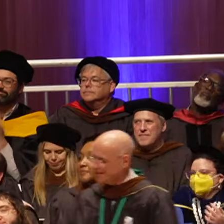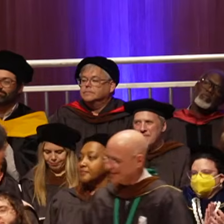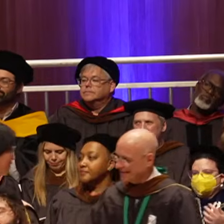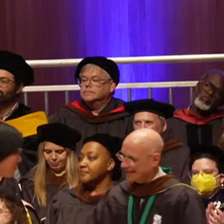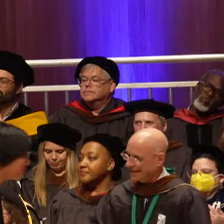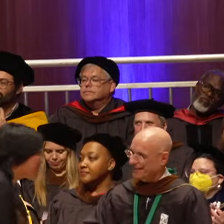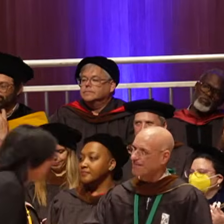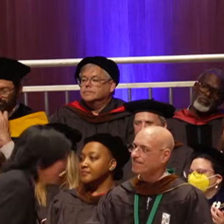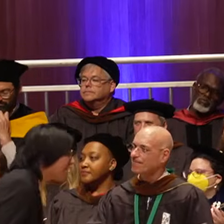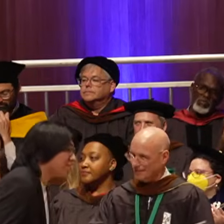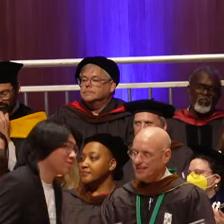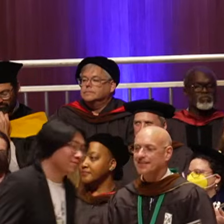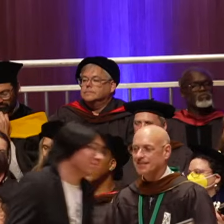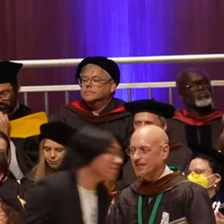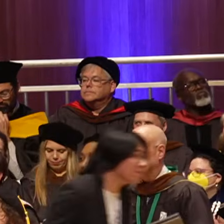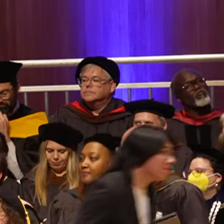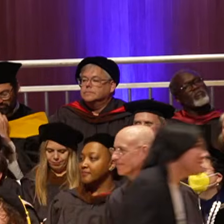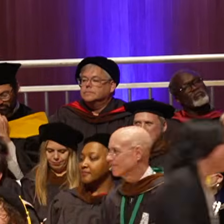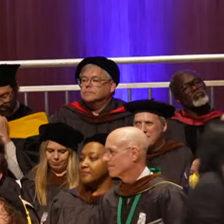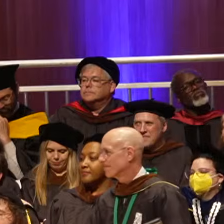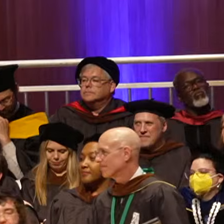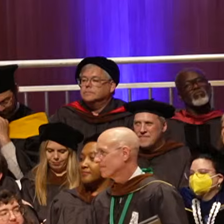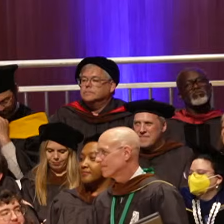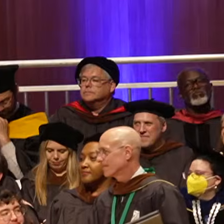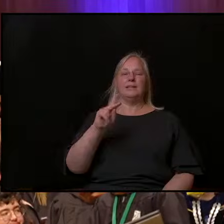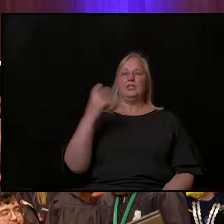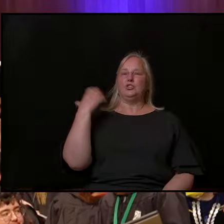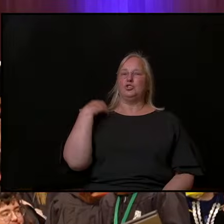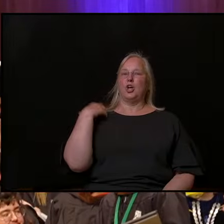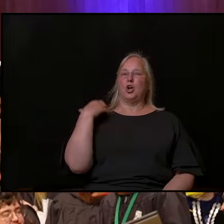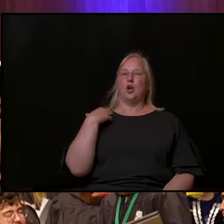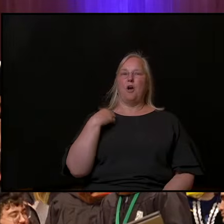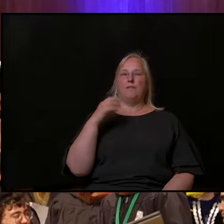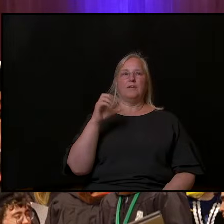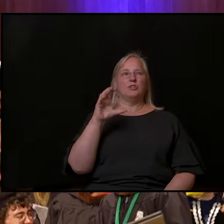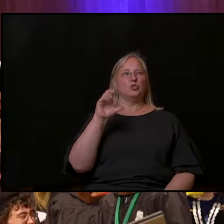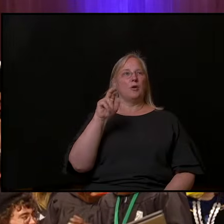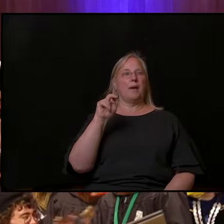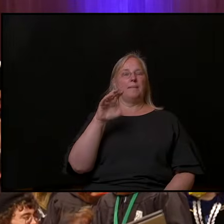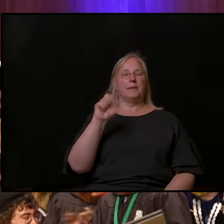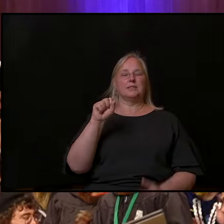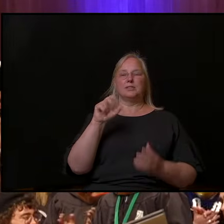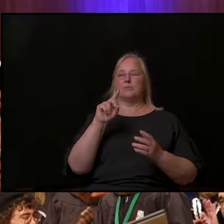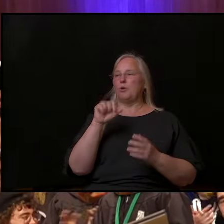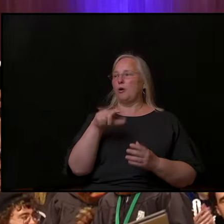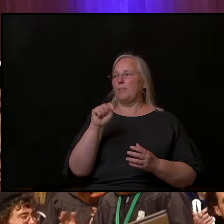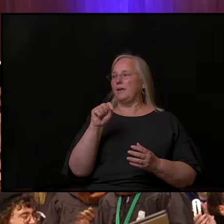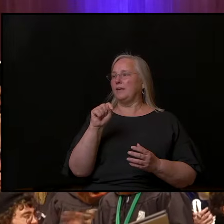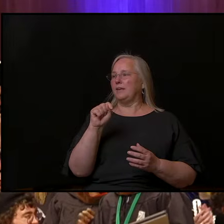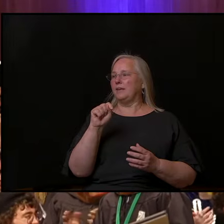Will Sam Mack, chair of the ceramics department, please come forward to congratulate your candidates?